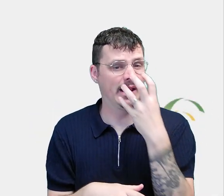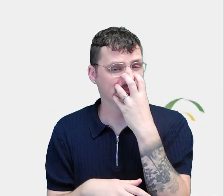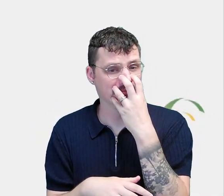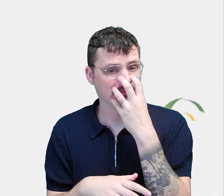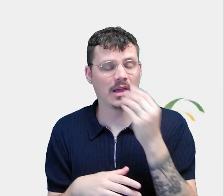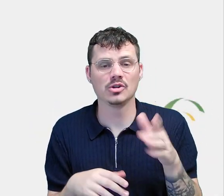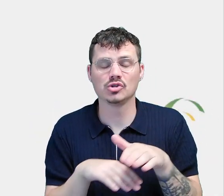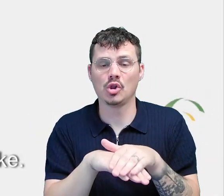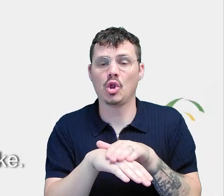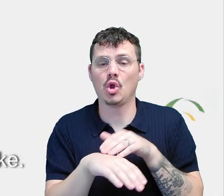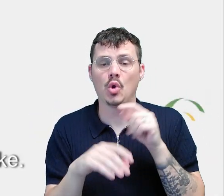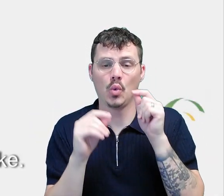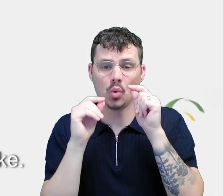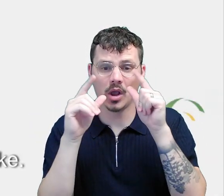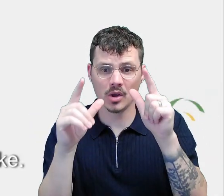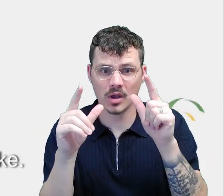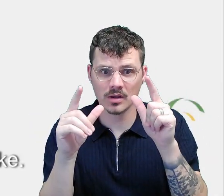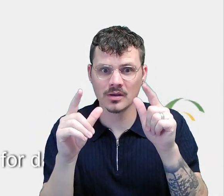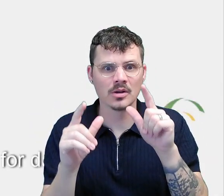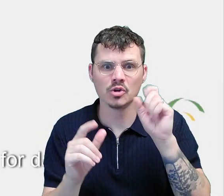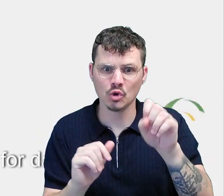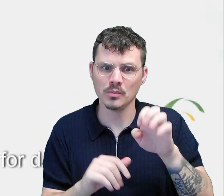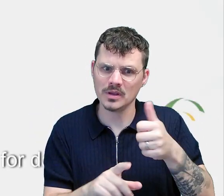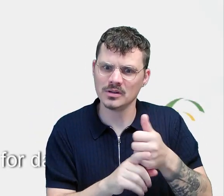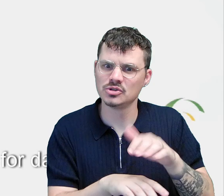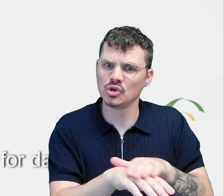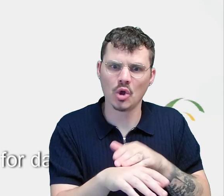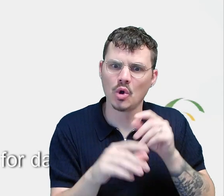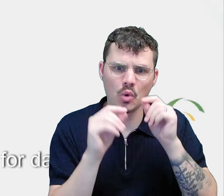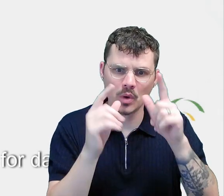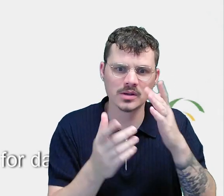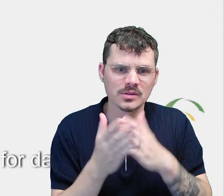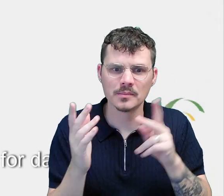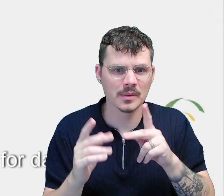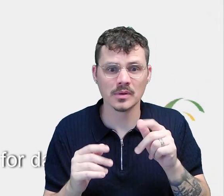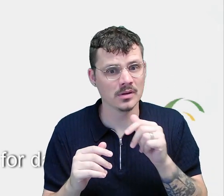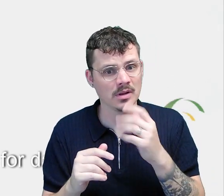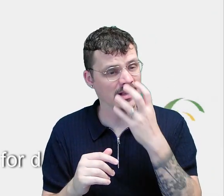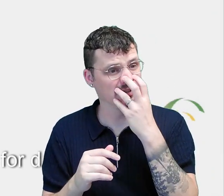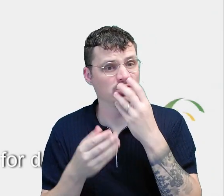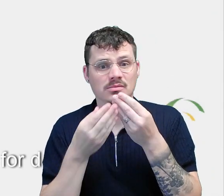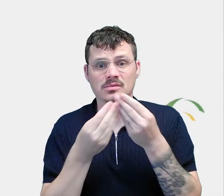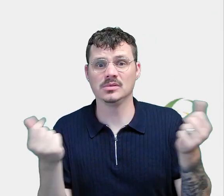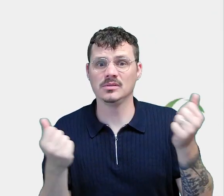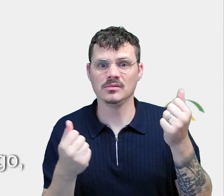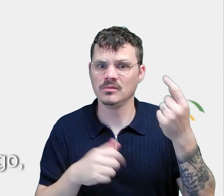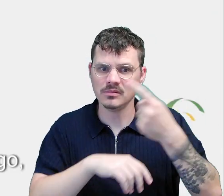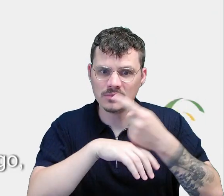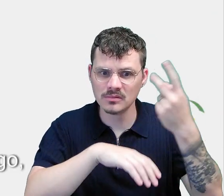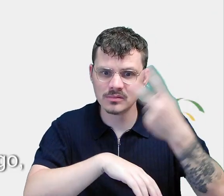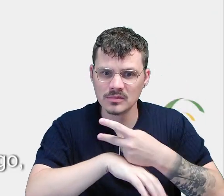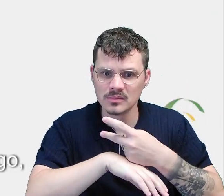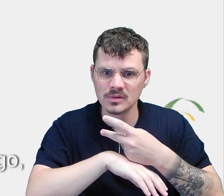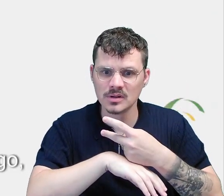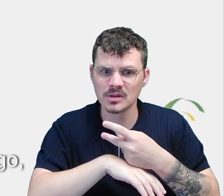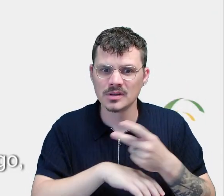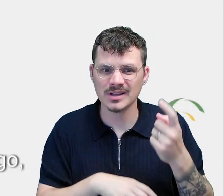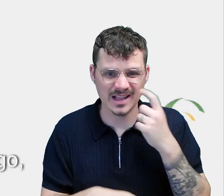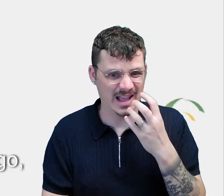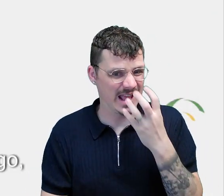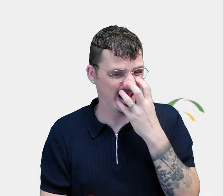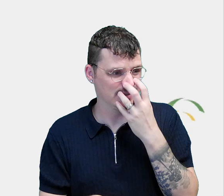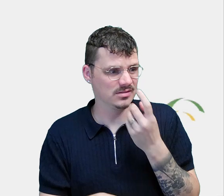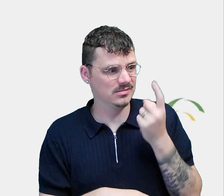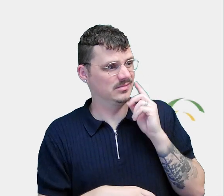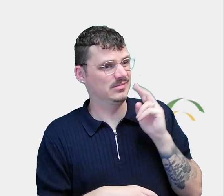and they're slow to wake, could be because they're slow to wake. Some people don't wake from anesthesia for days, just the anesthesia they had